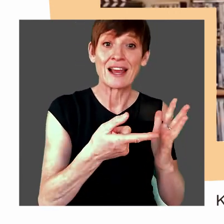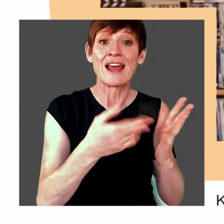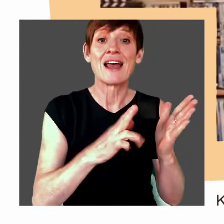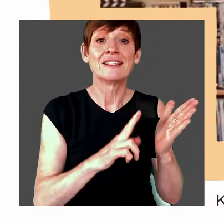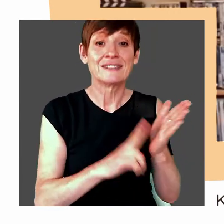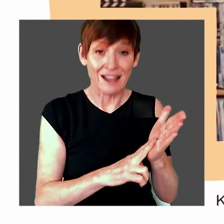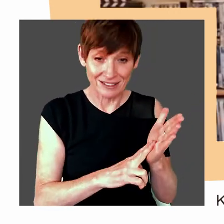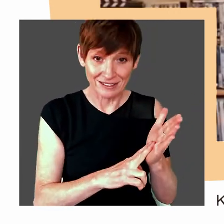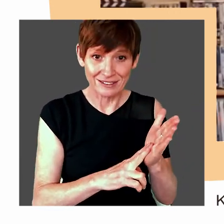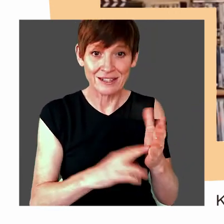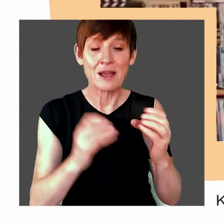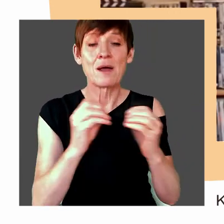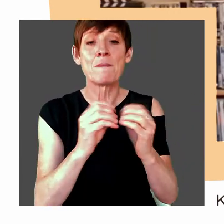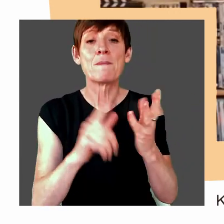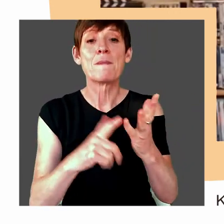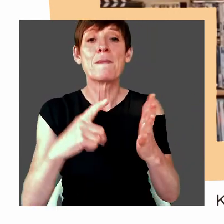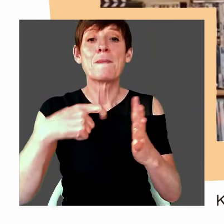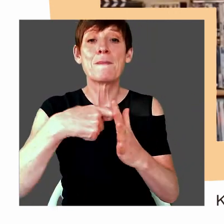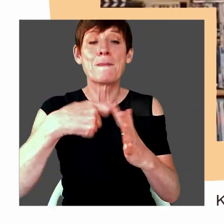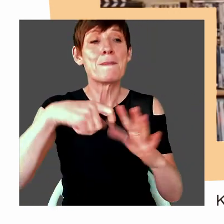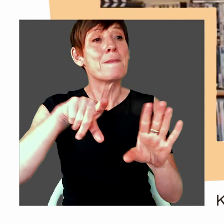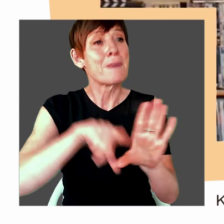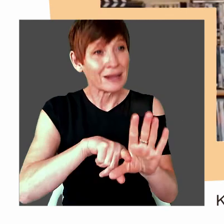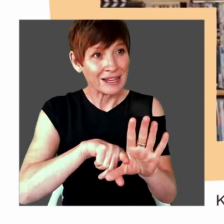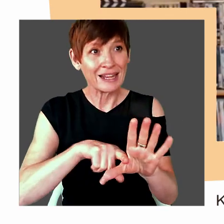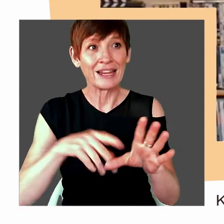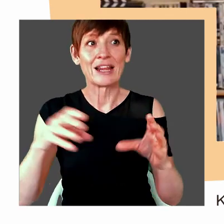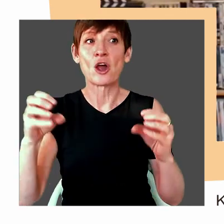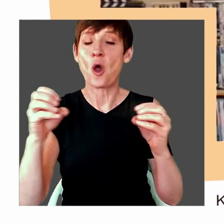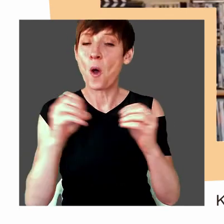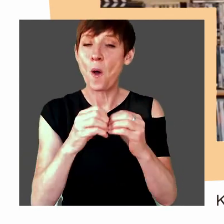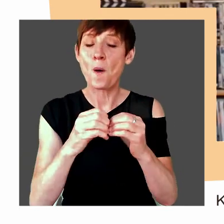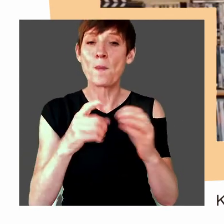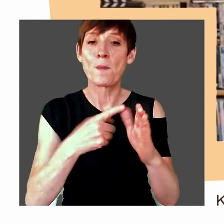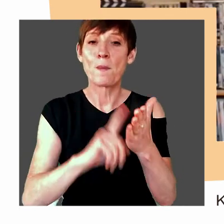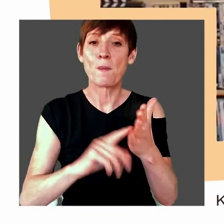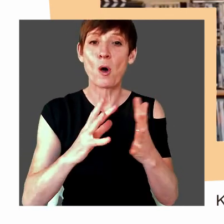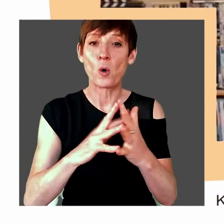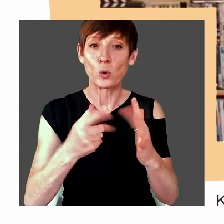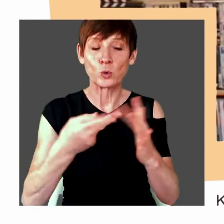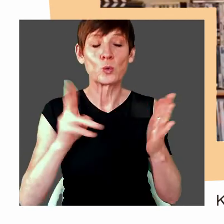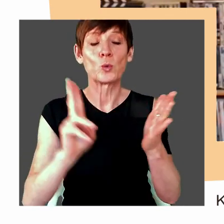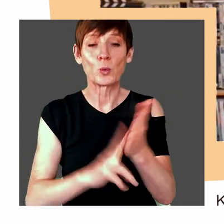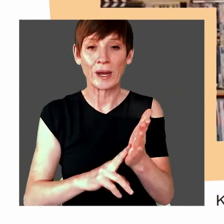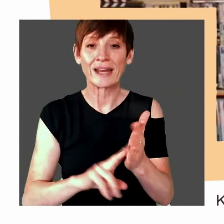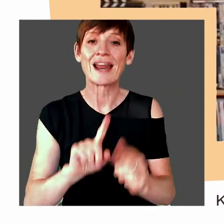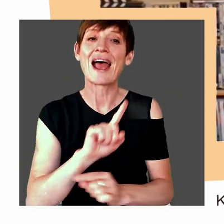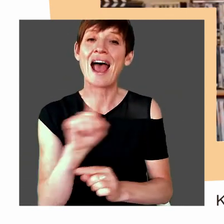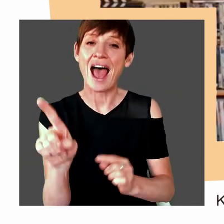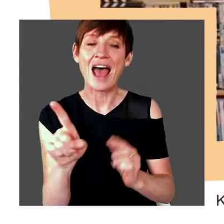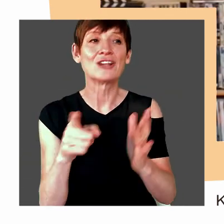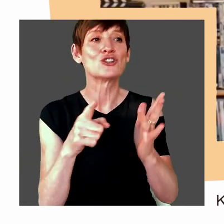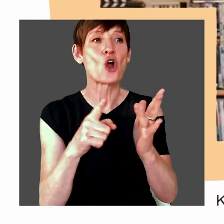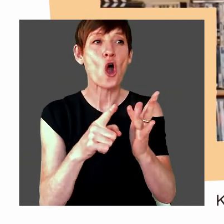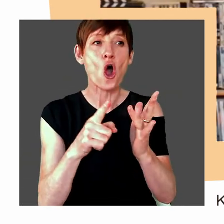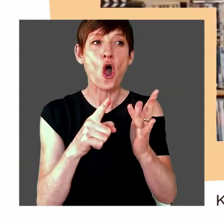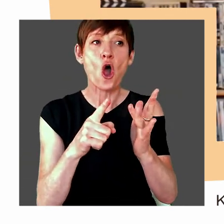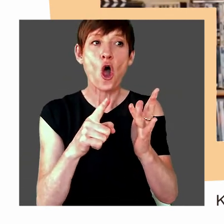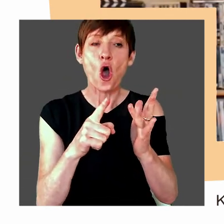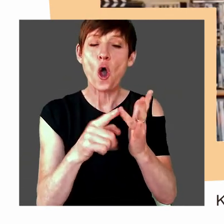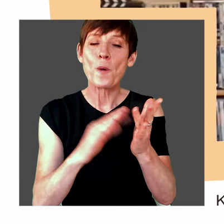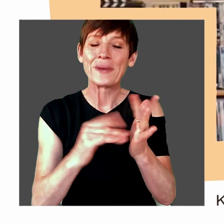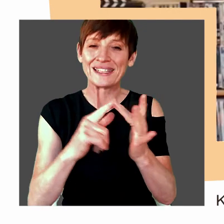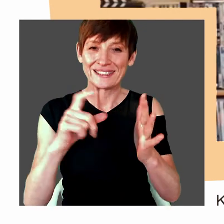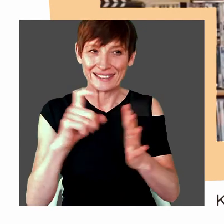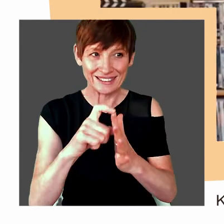Desardi. We're going to come back with some questions from students in a moment. So we're going to be inviting some students onto the call